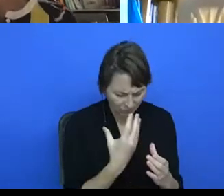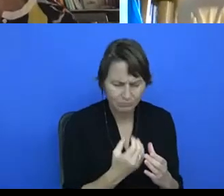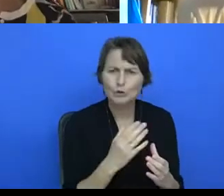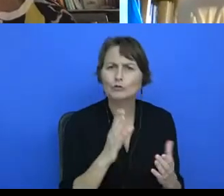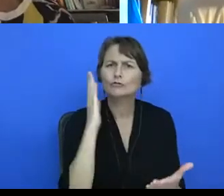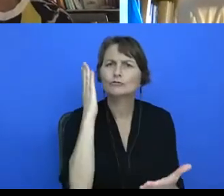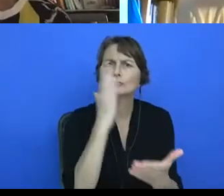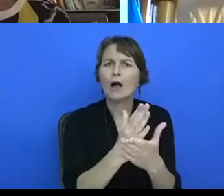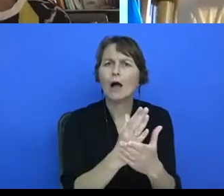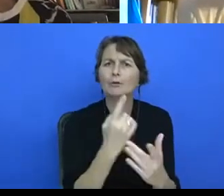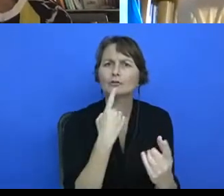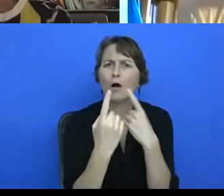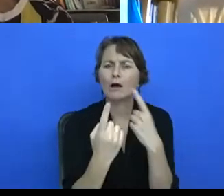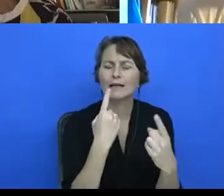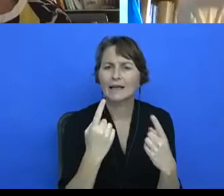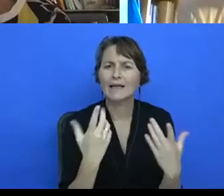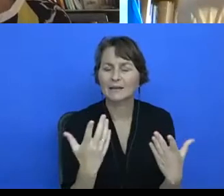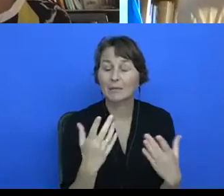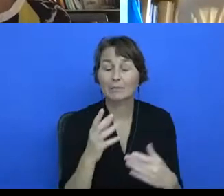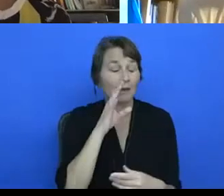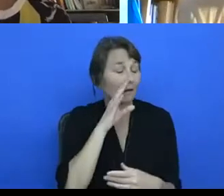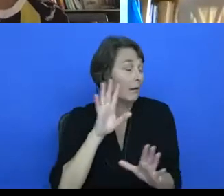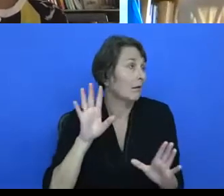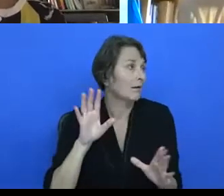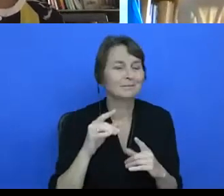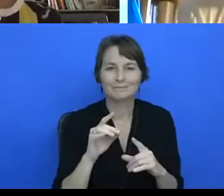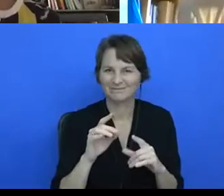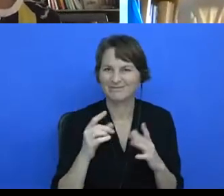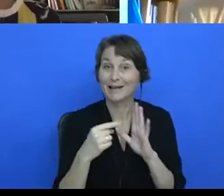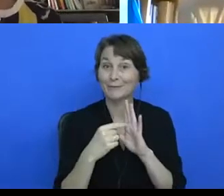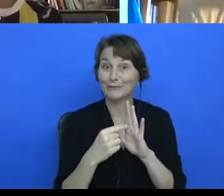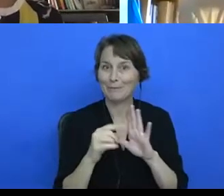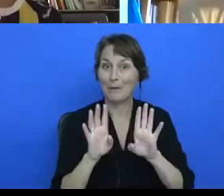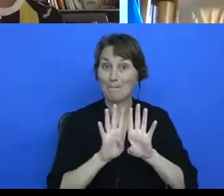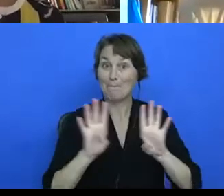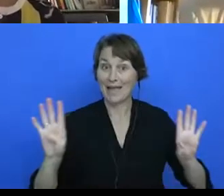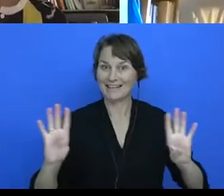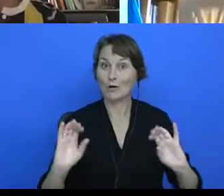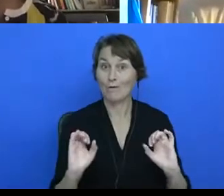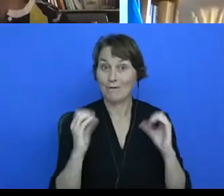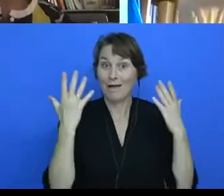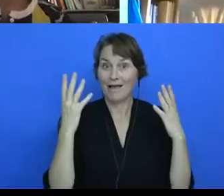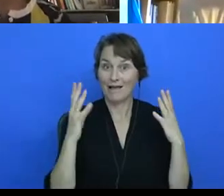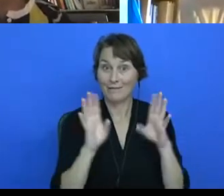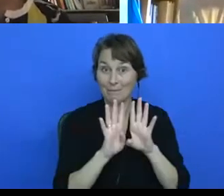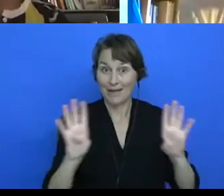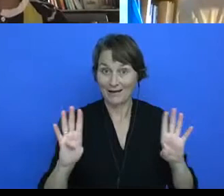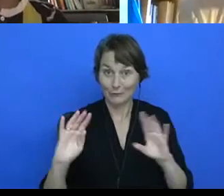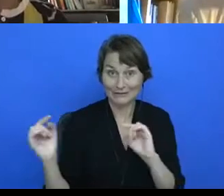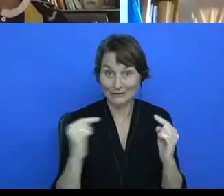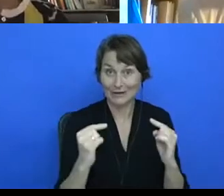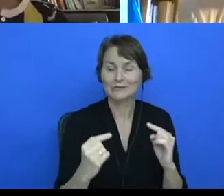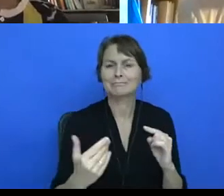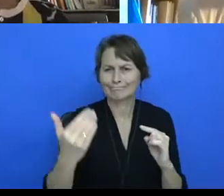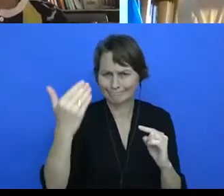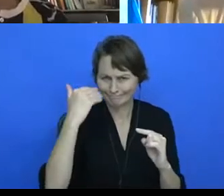my colleagues. When we did the panel discussion, the live panel discussion, which was at YouTube,